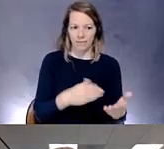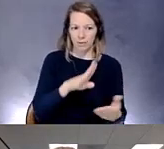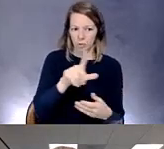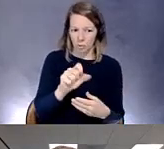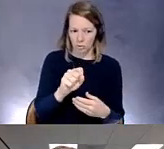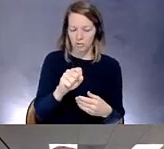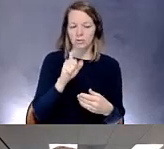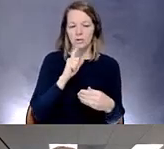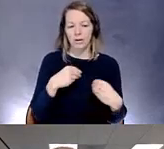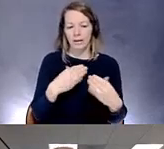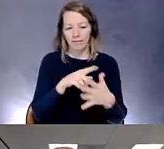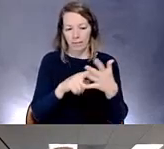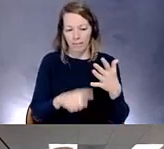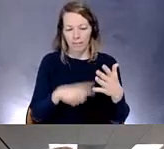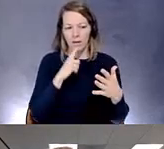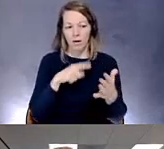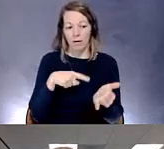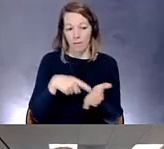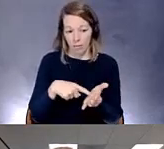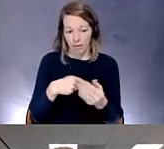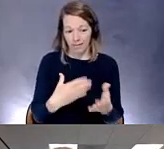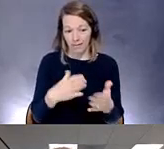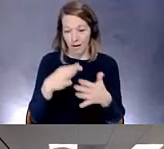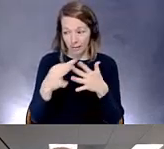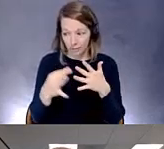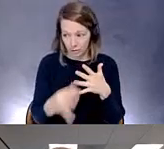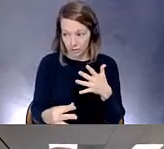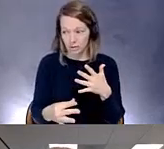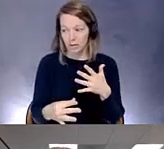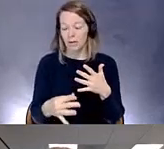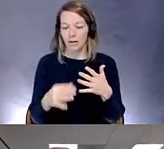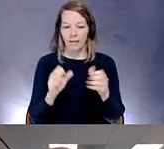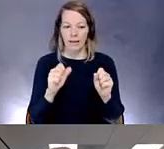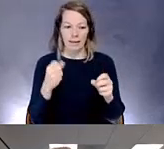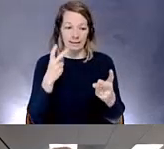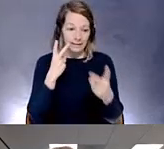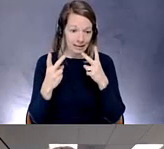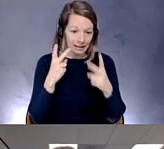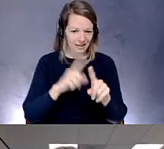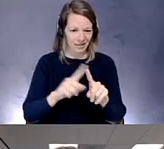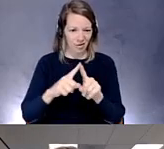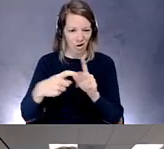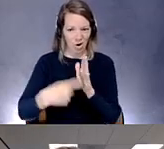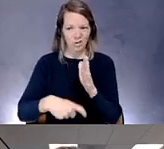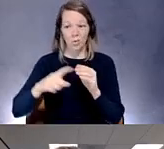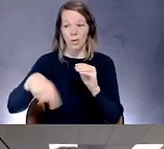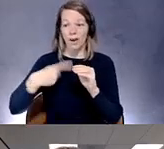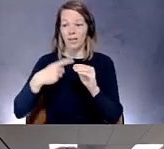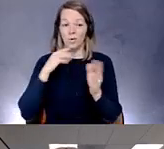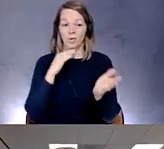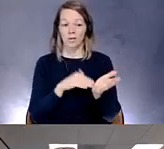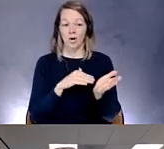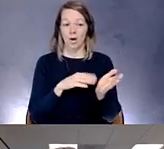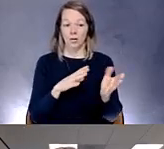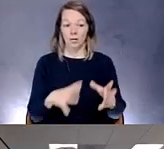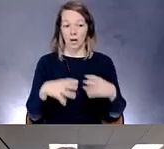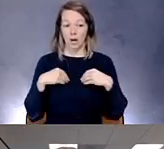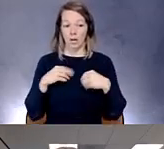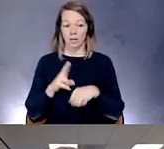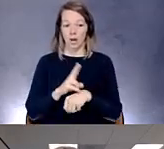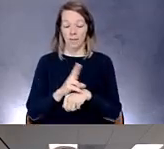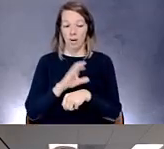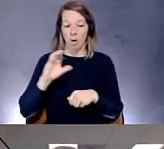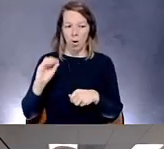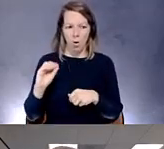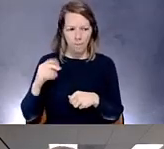OPSAFE, moving to affordability and giving them options that they could see the different costs. When those docs adopt